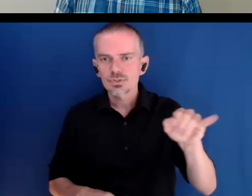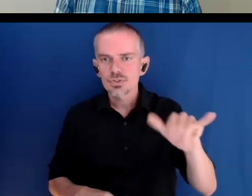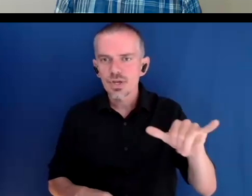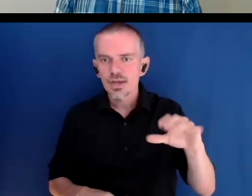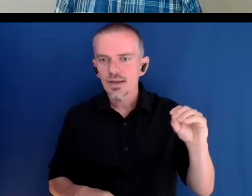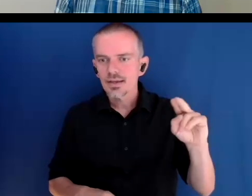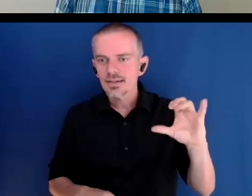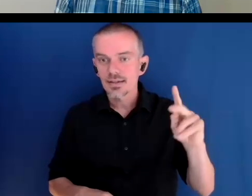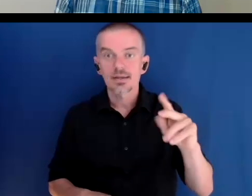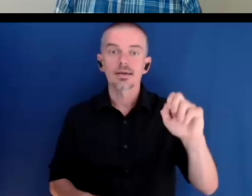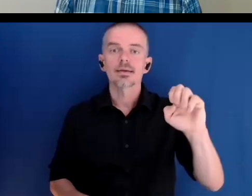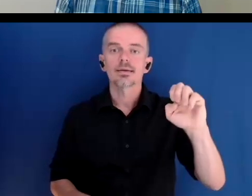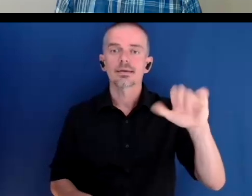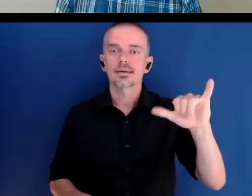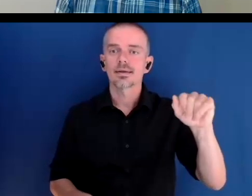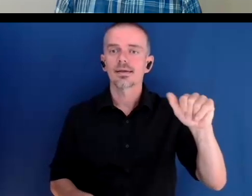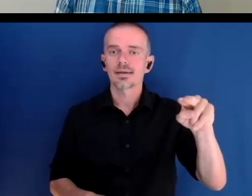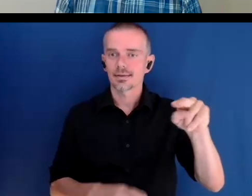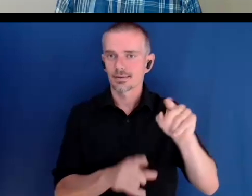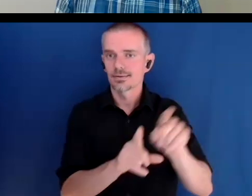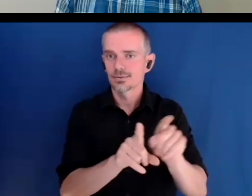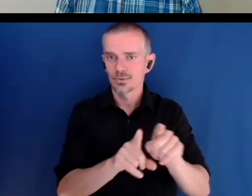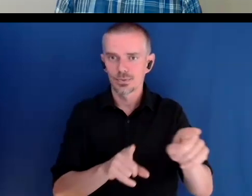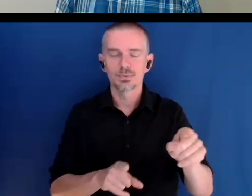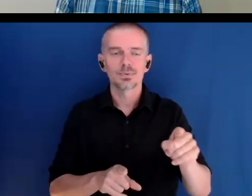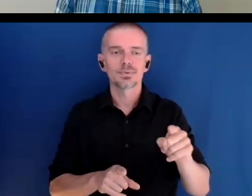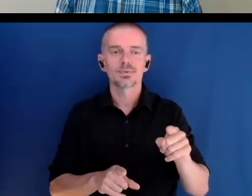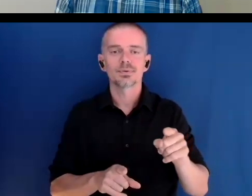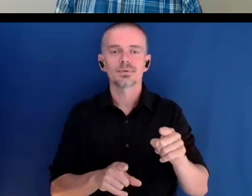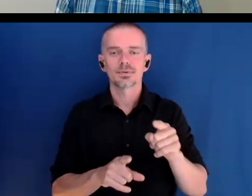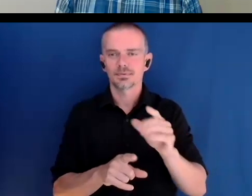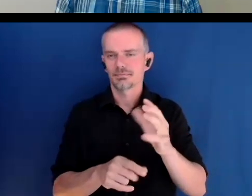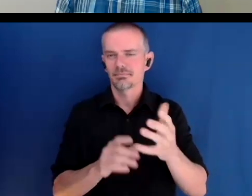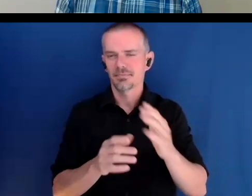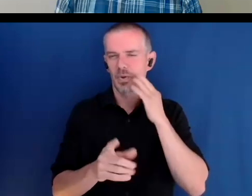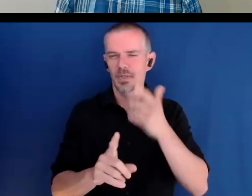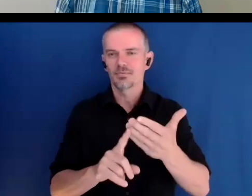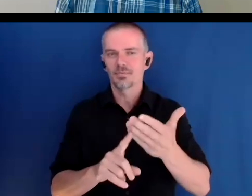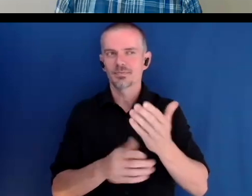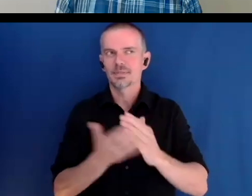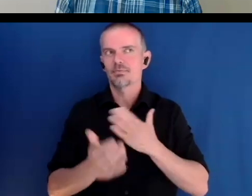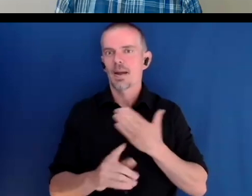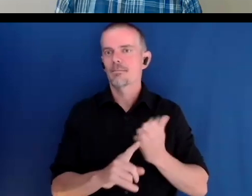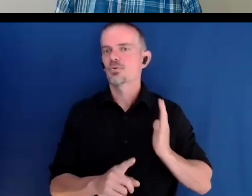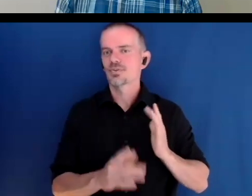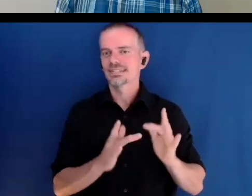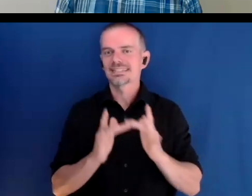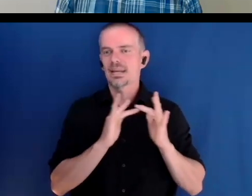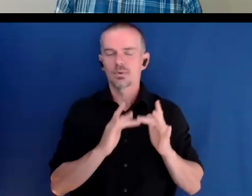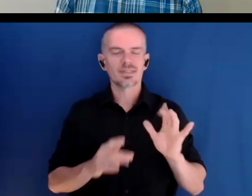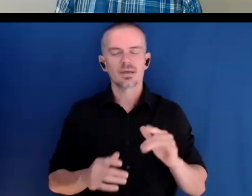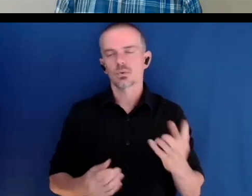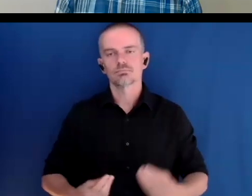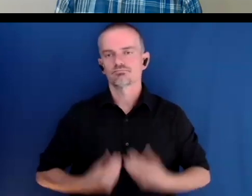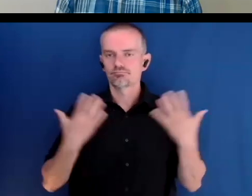Aton through some of my previous networks. And that was always the most inspirational work